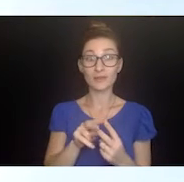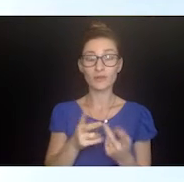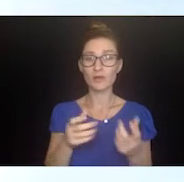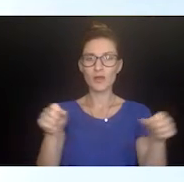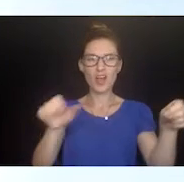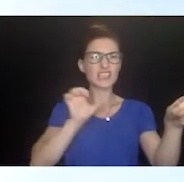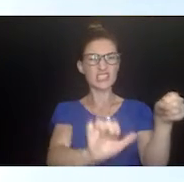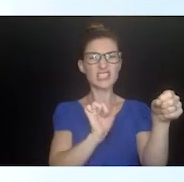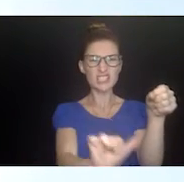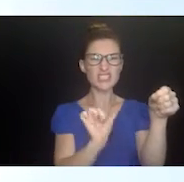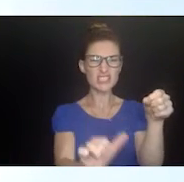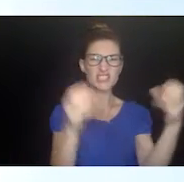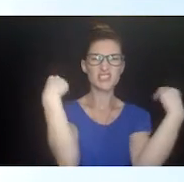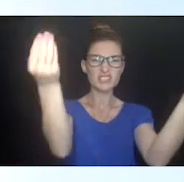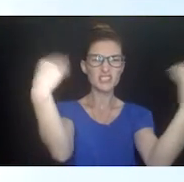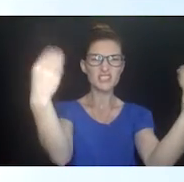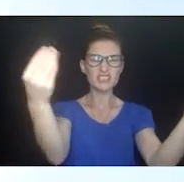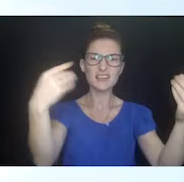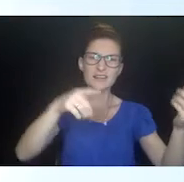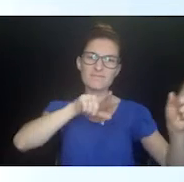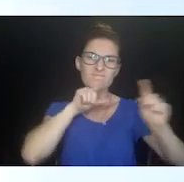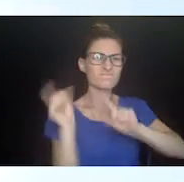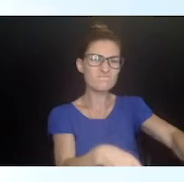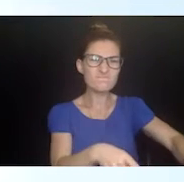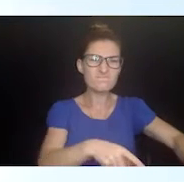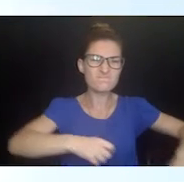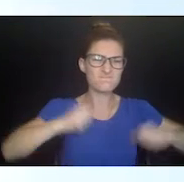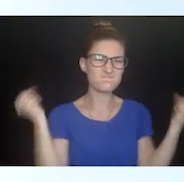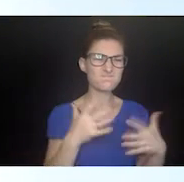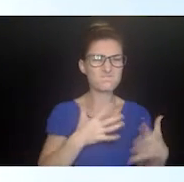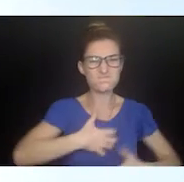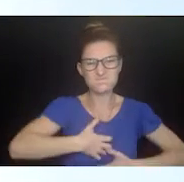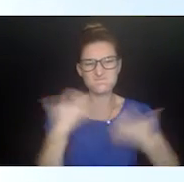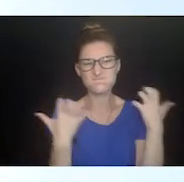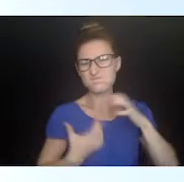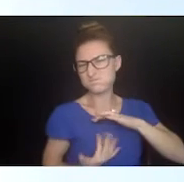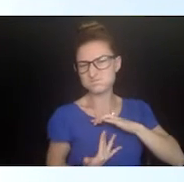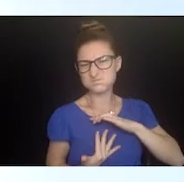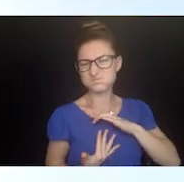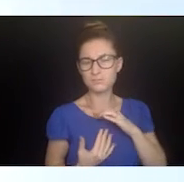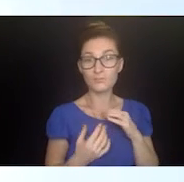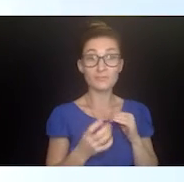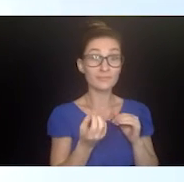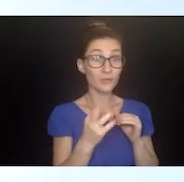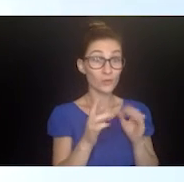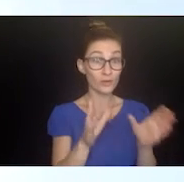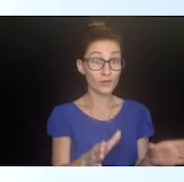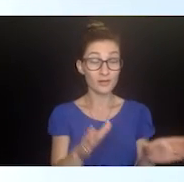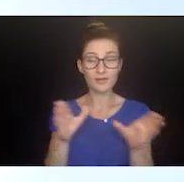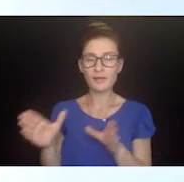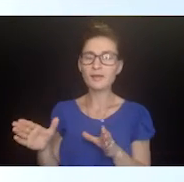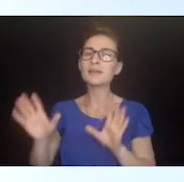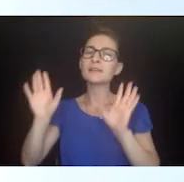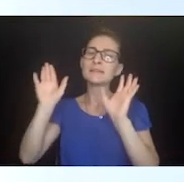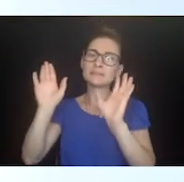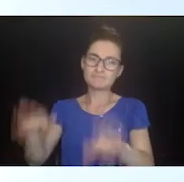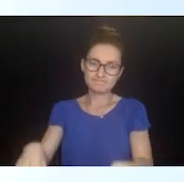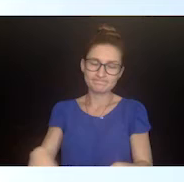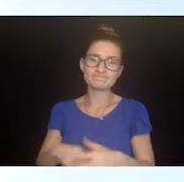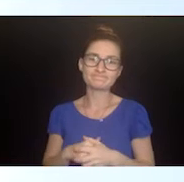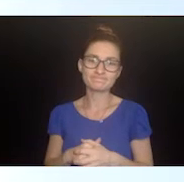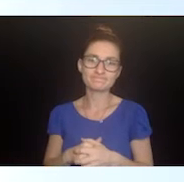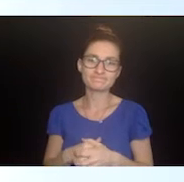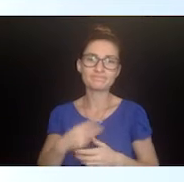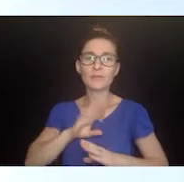angry, to act in fear and anger. Or you could say, let's just let that person